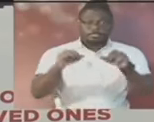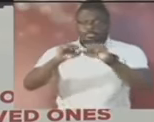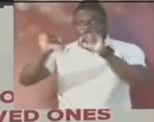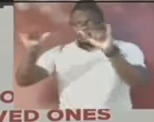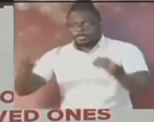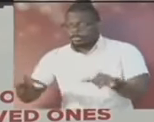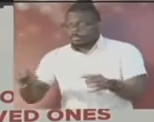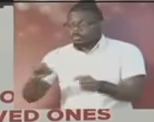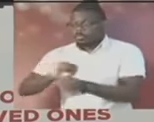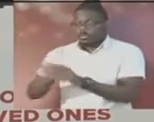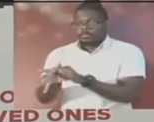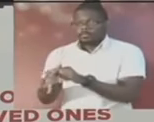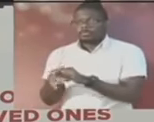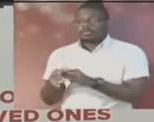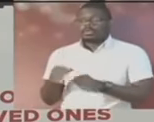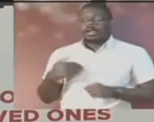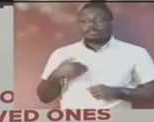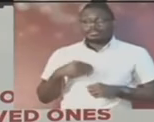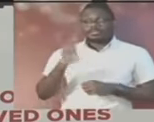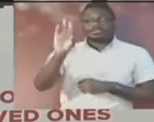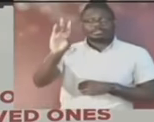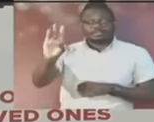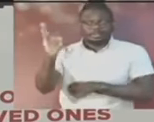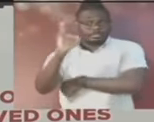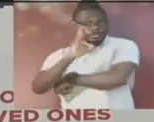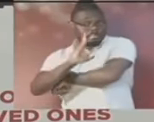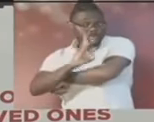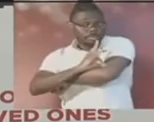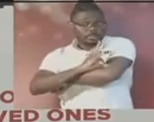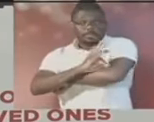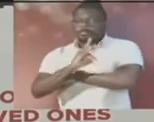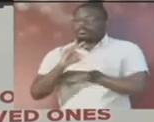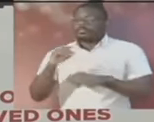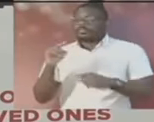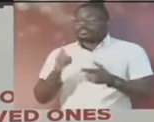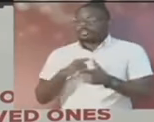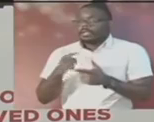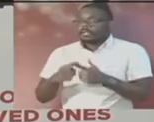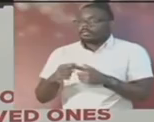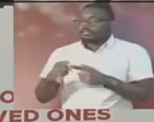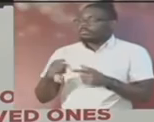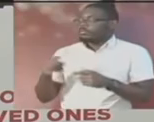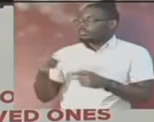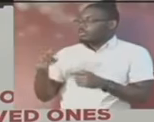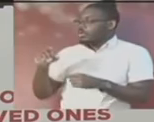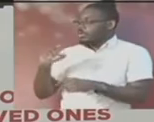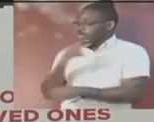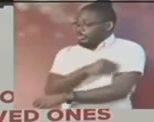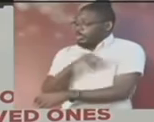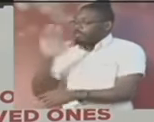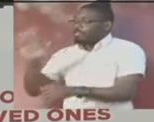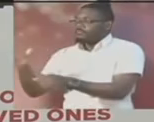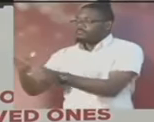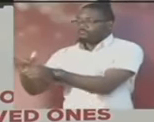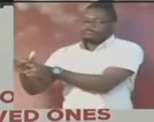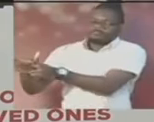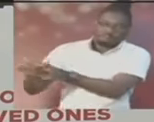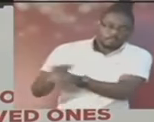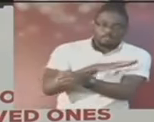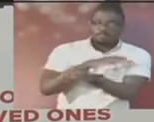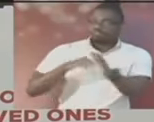7 days to go. And I'm asking the population to continue prevention of COVID-19.